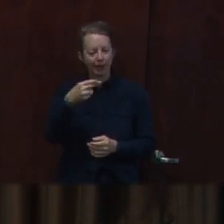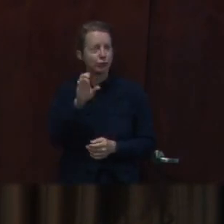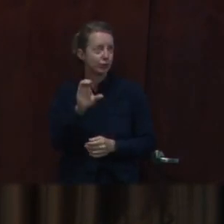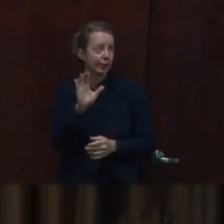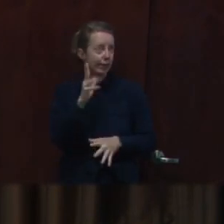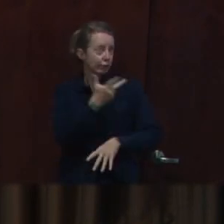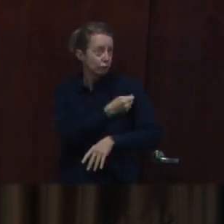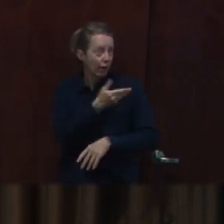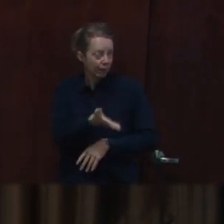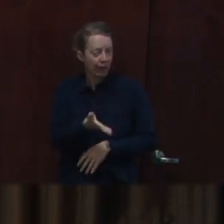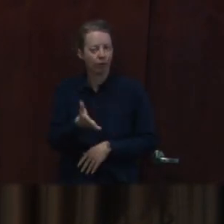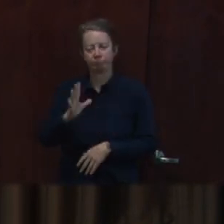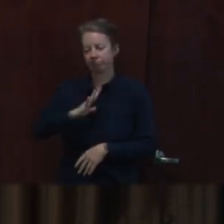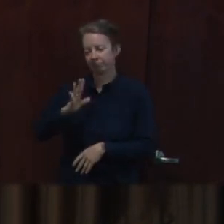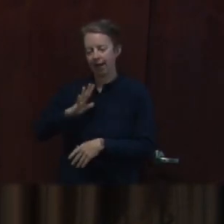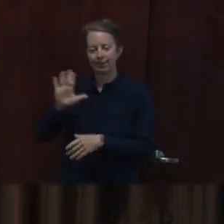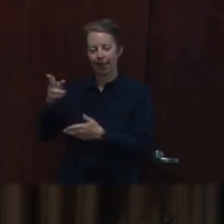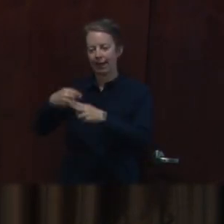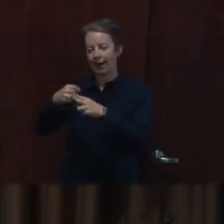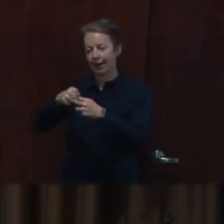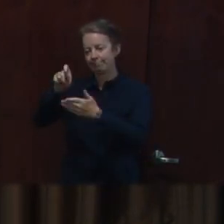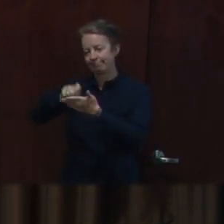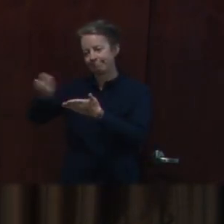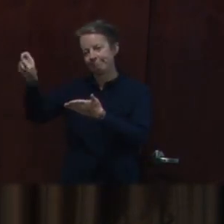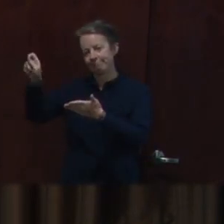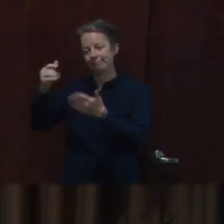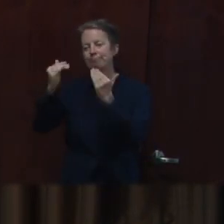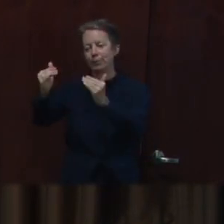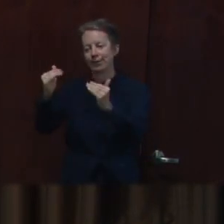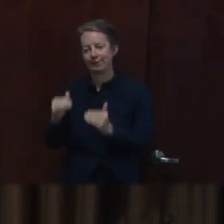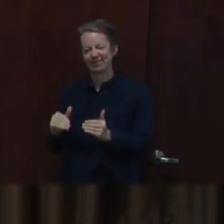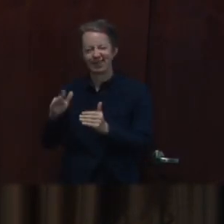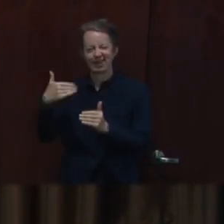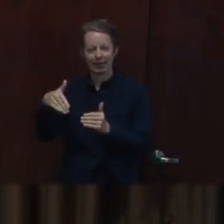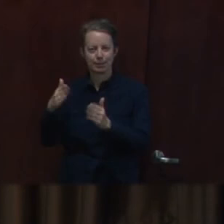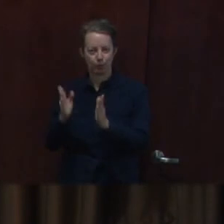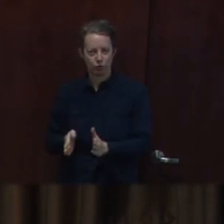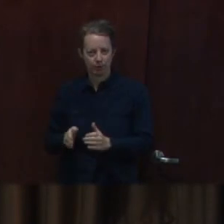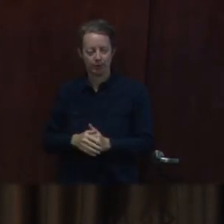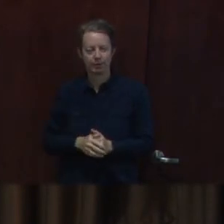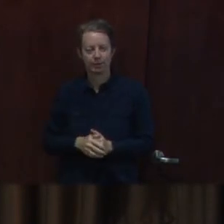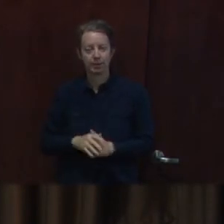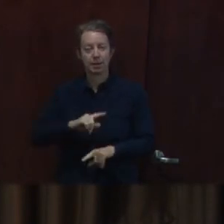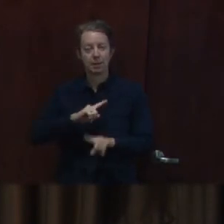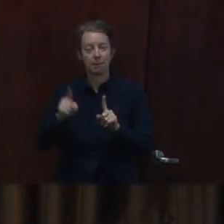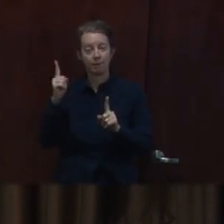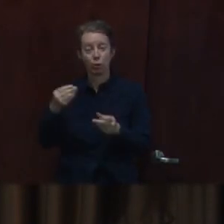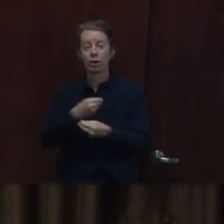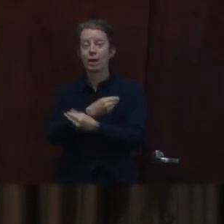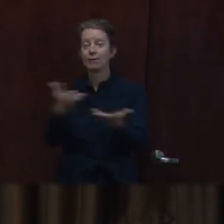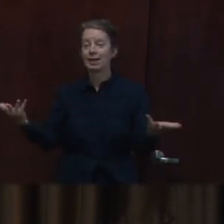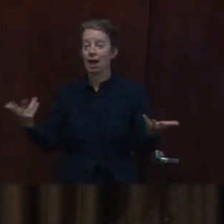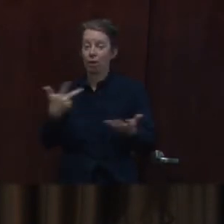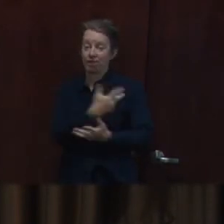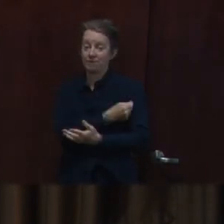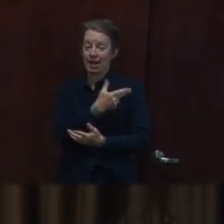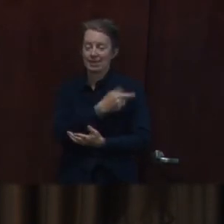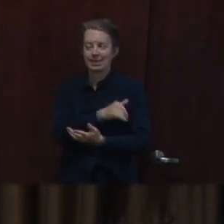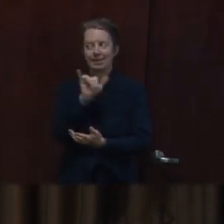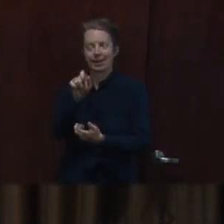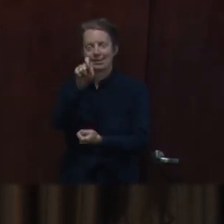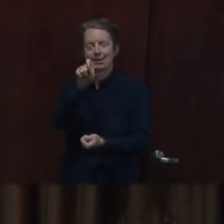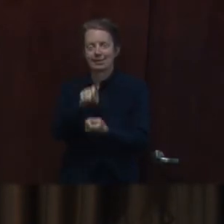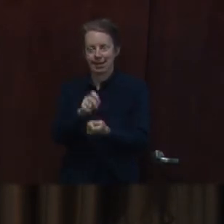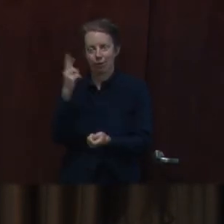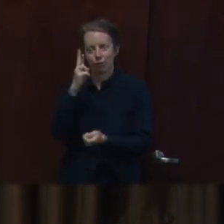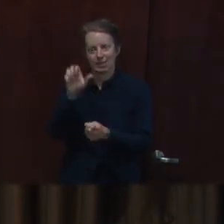we'll check them off the list and move on to the next person. But as far as your vaccine administration, that is precisely the reason the